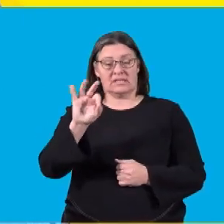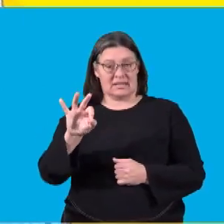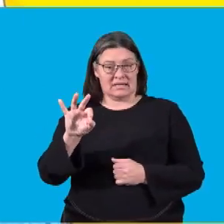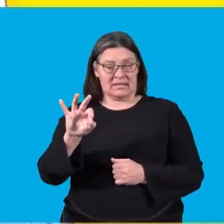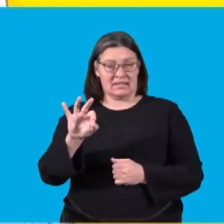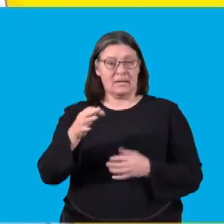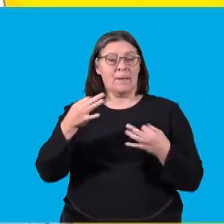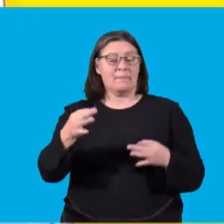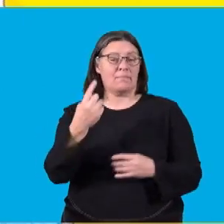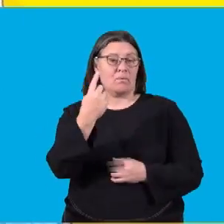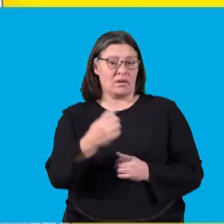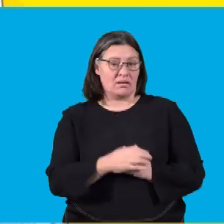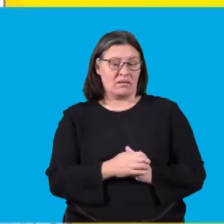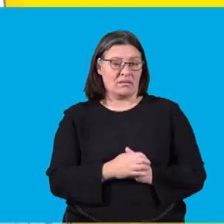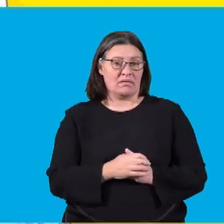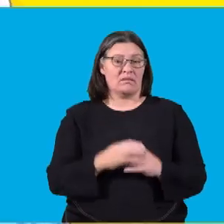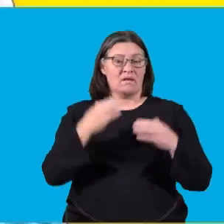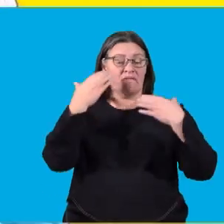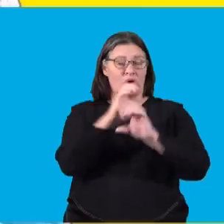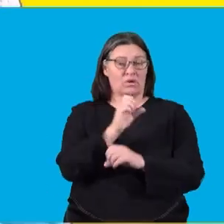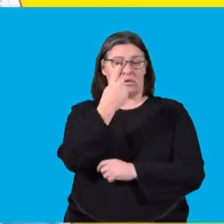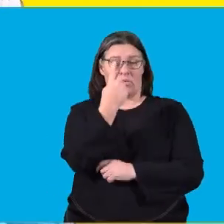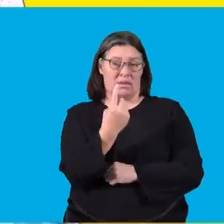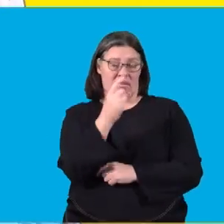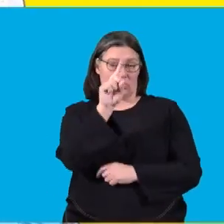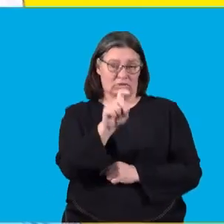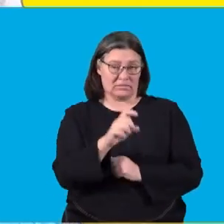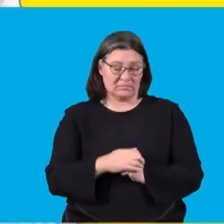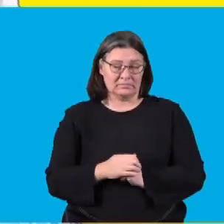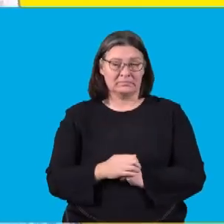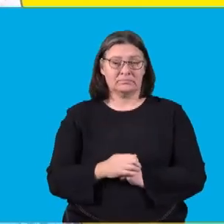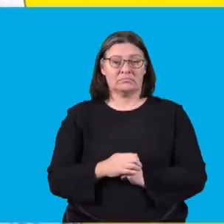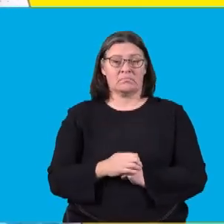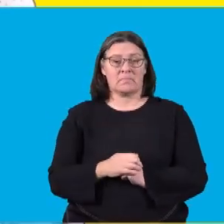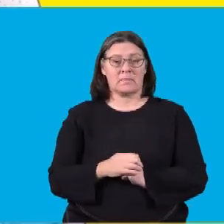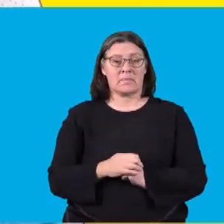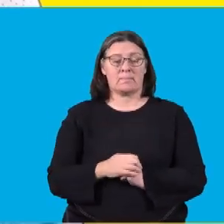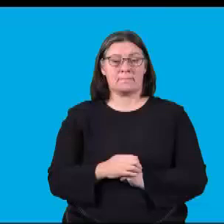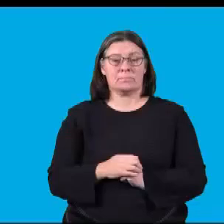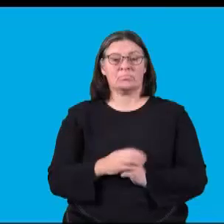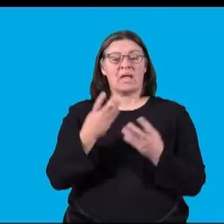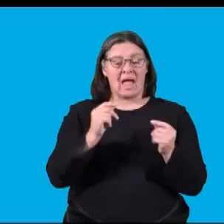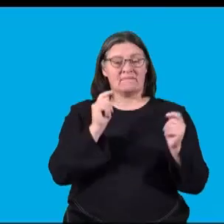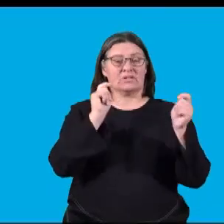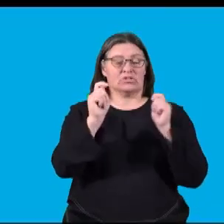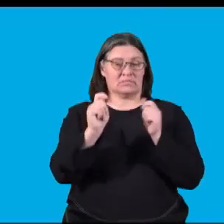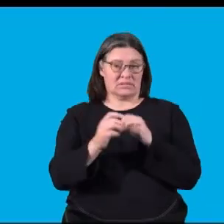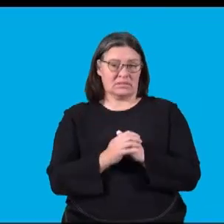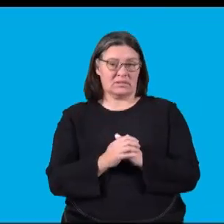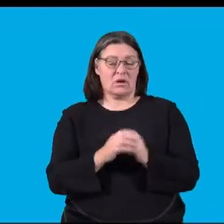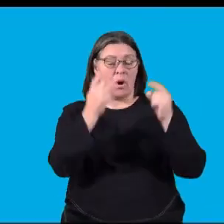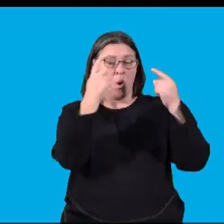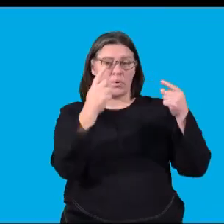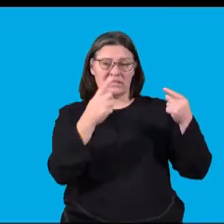Again, paper 1, and my focus is on question 1. And we have an adjustment which reads, the